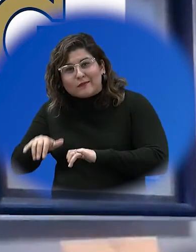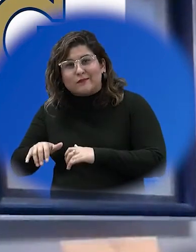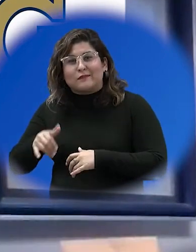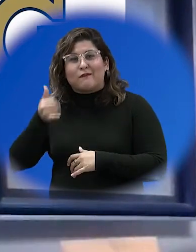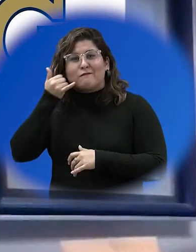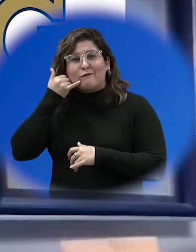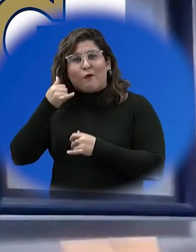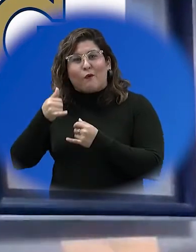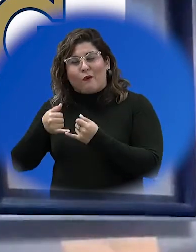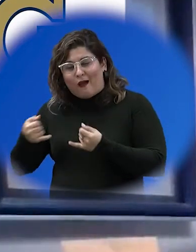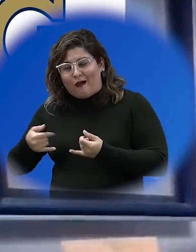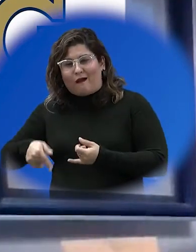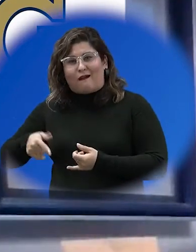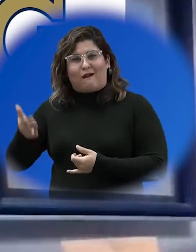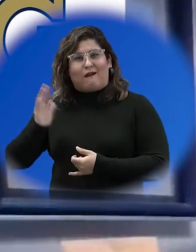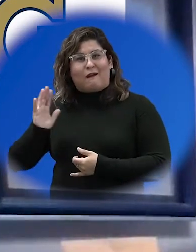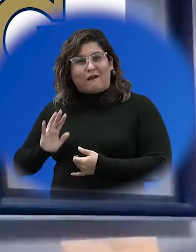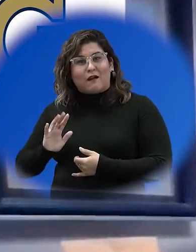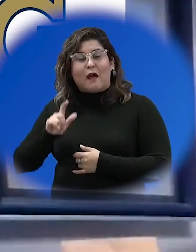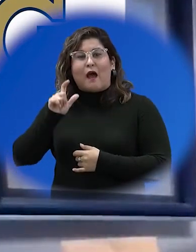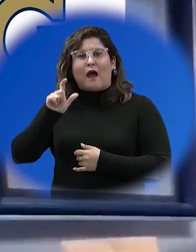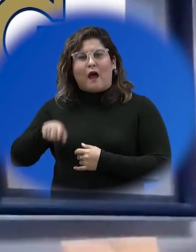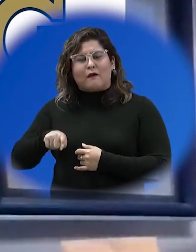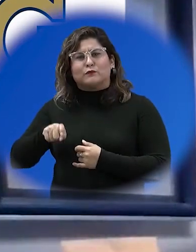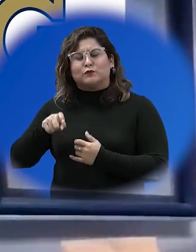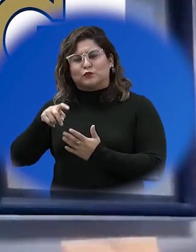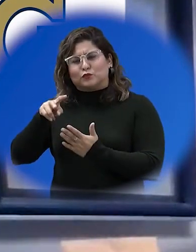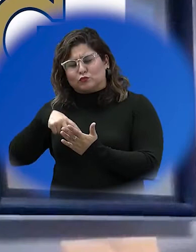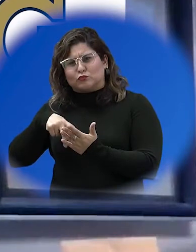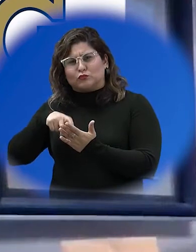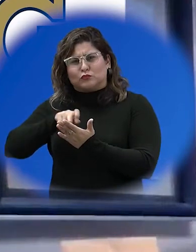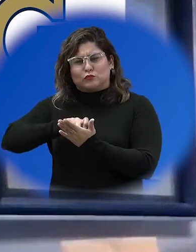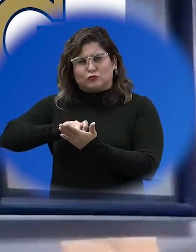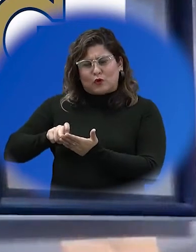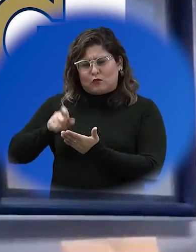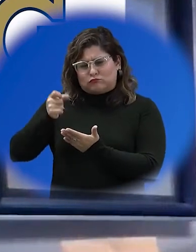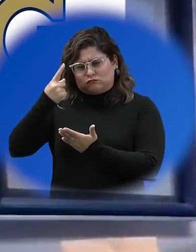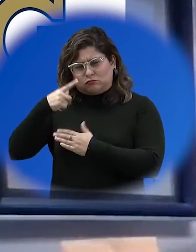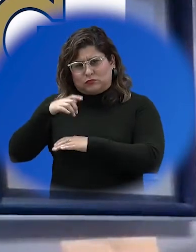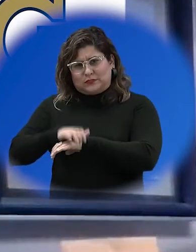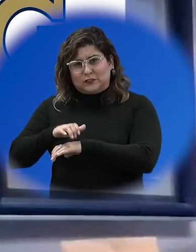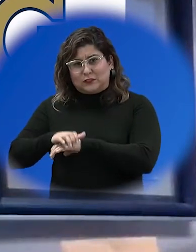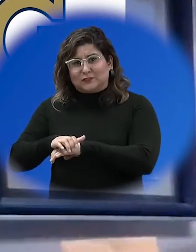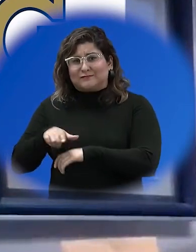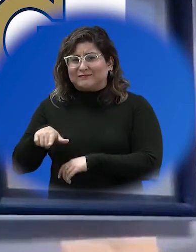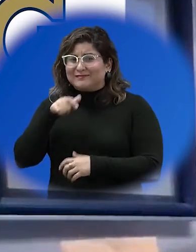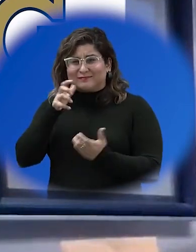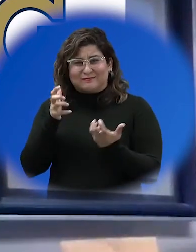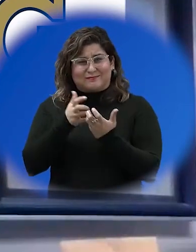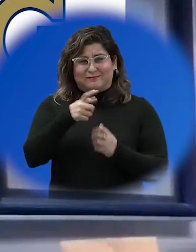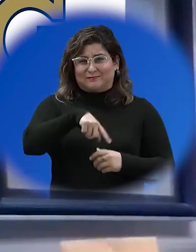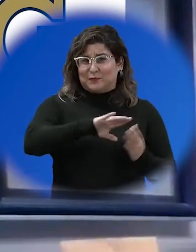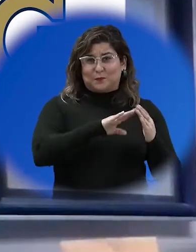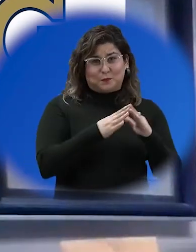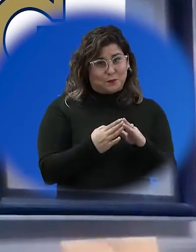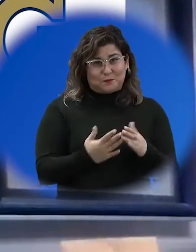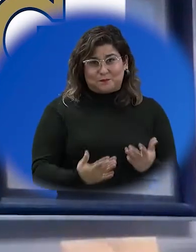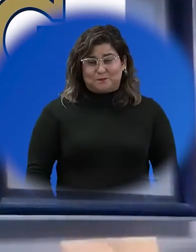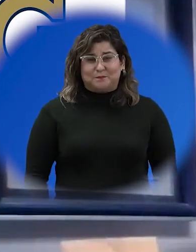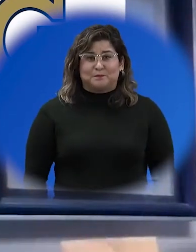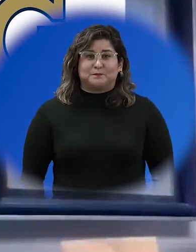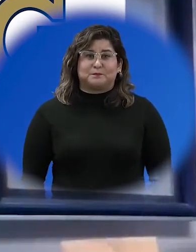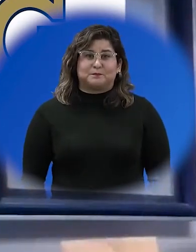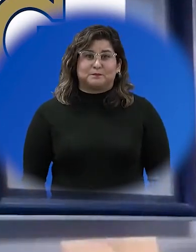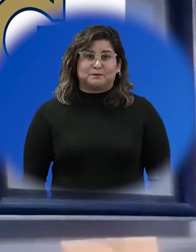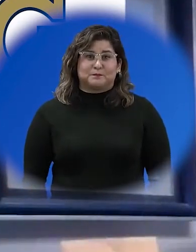to TTYs and landlines, so long ago, where you had to be able to comprehend English and write it. And that just